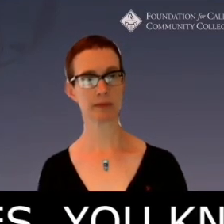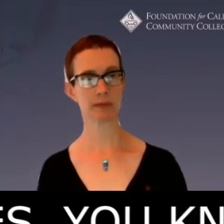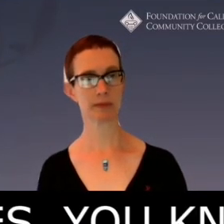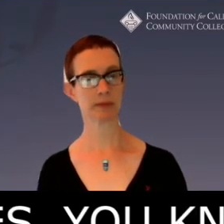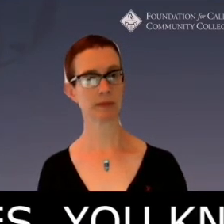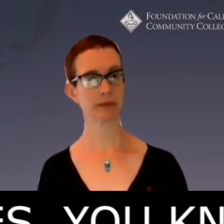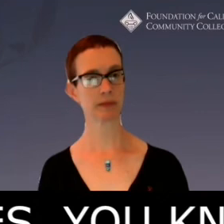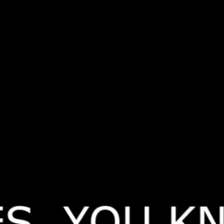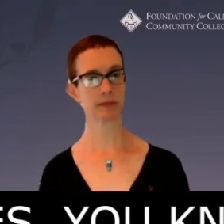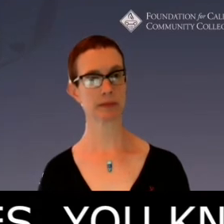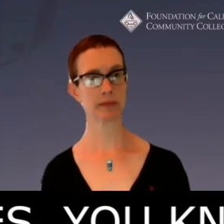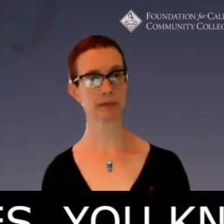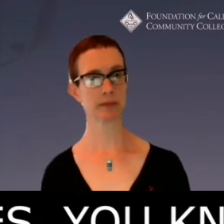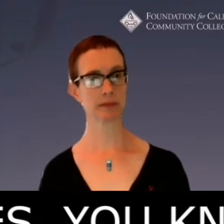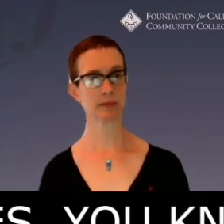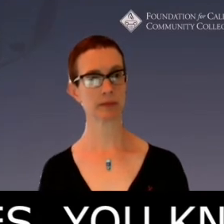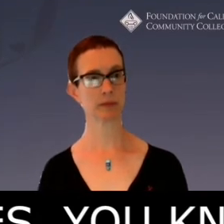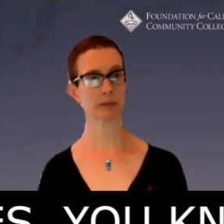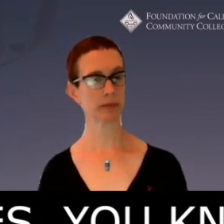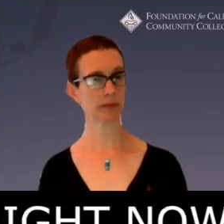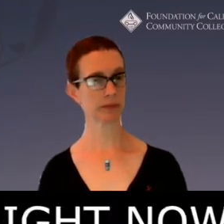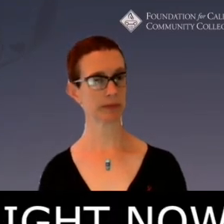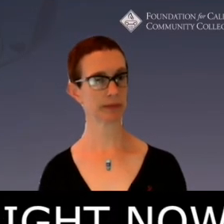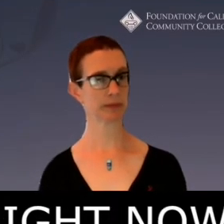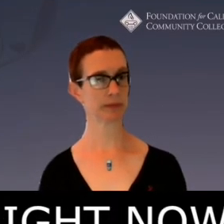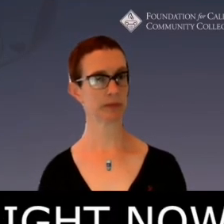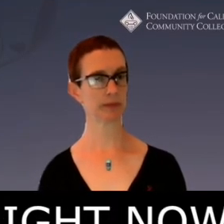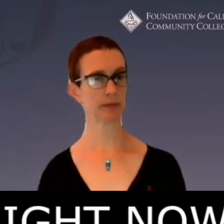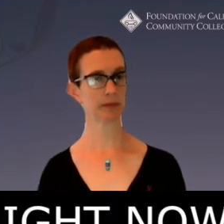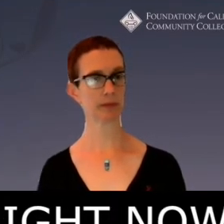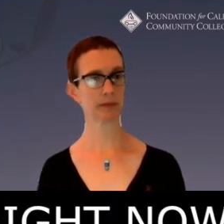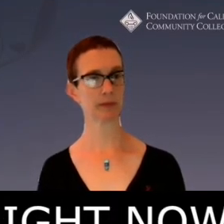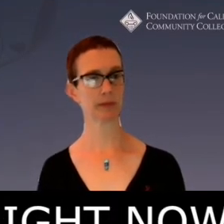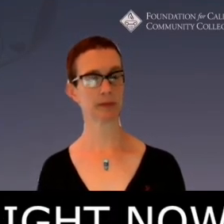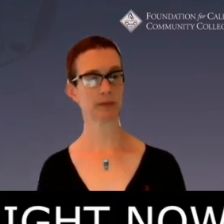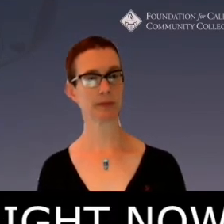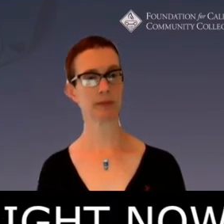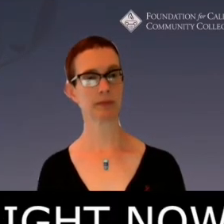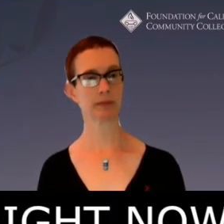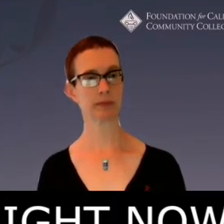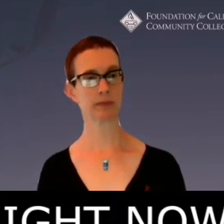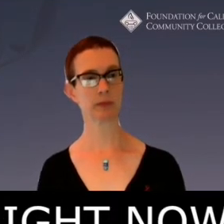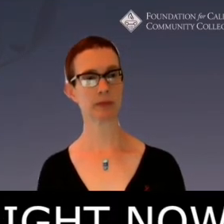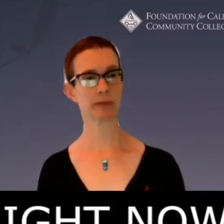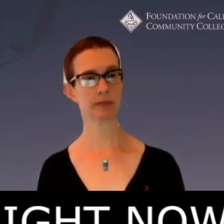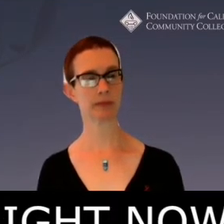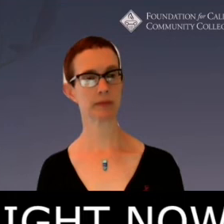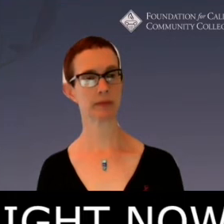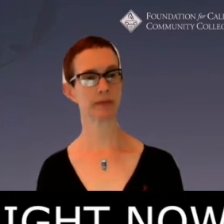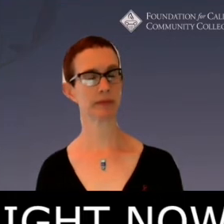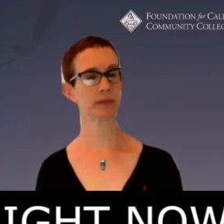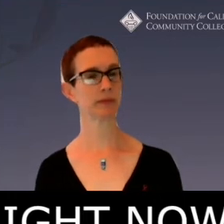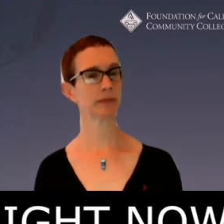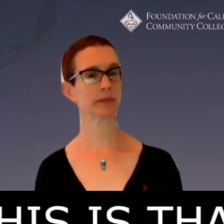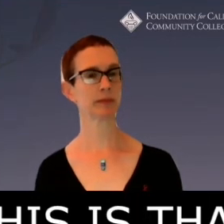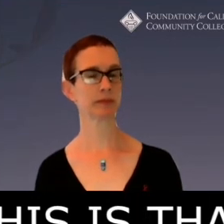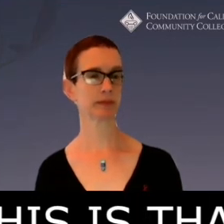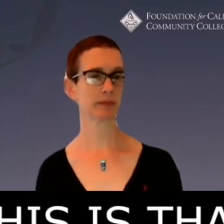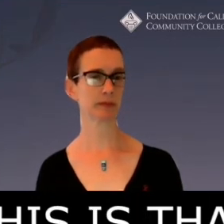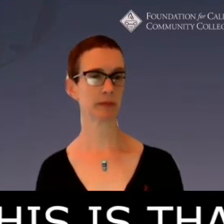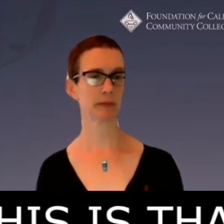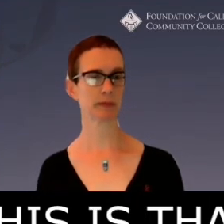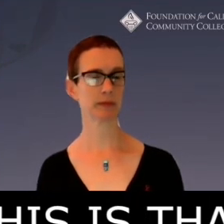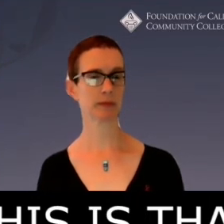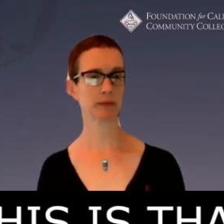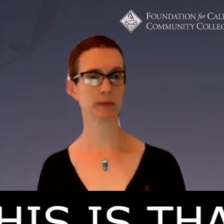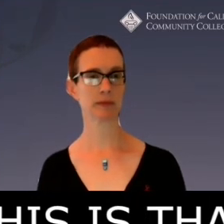the way we've envisioned this is that phase 1, as many applicants as they